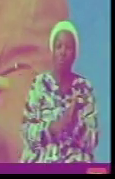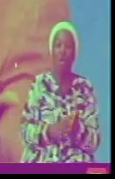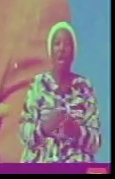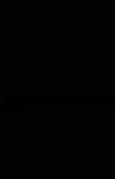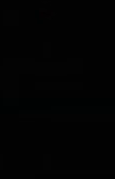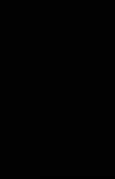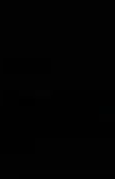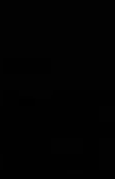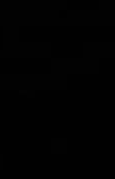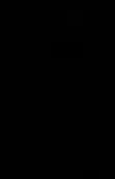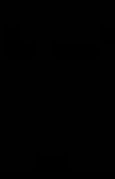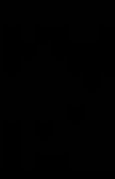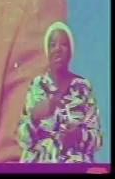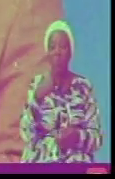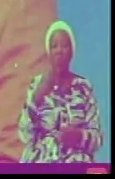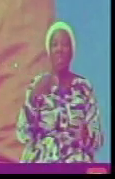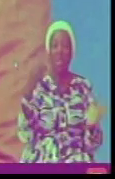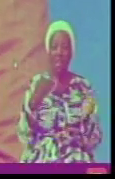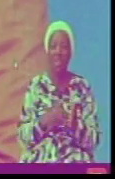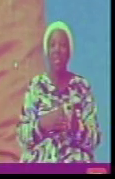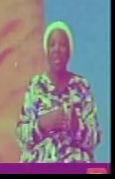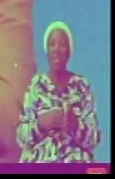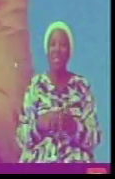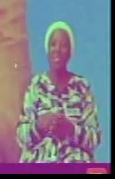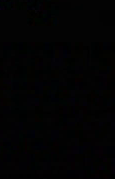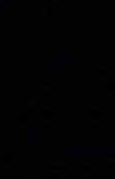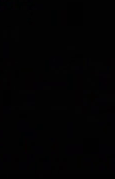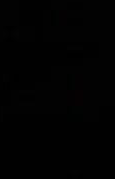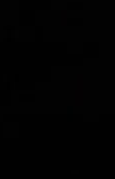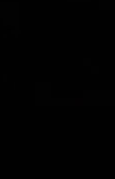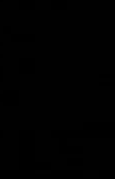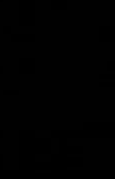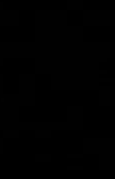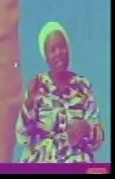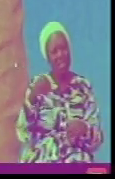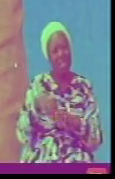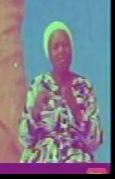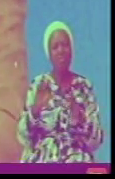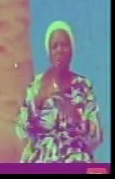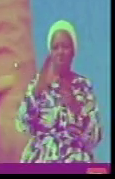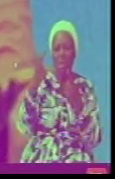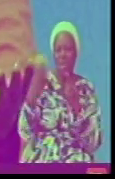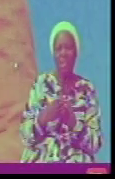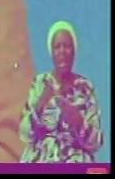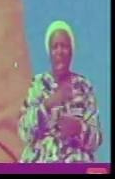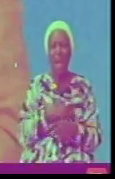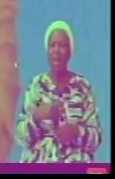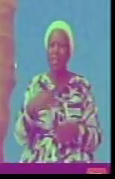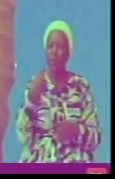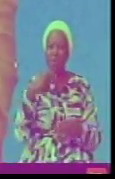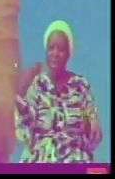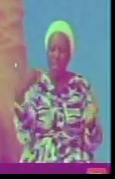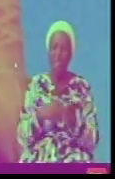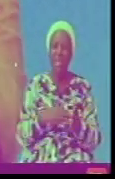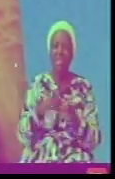teachers, spoken against our principals at school, spoken against the prefect, and spoken against the